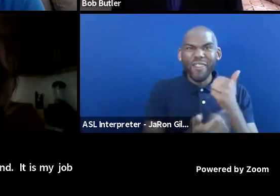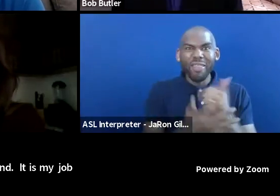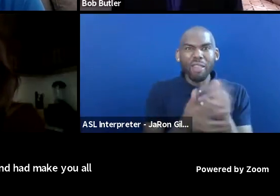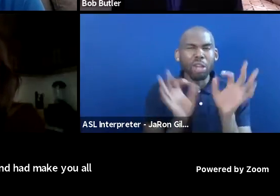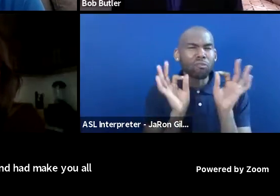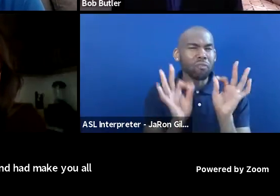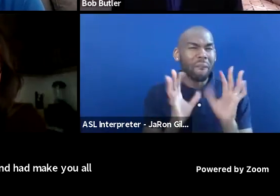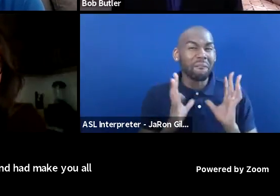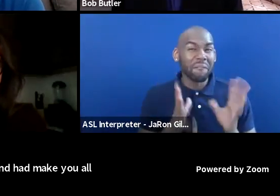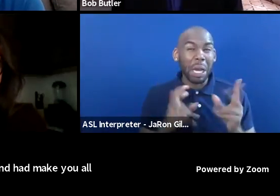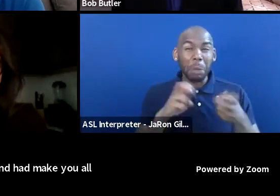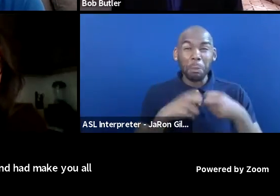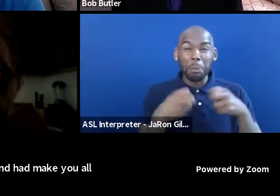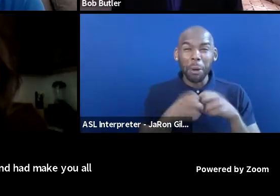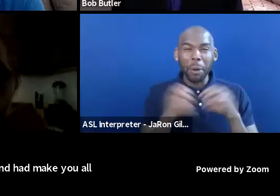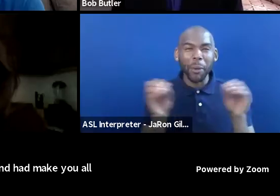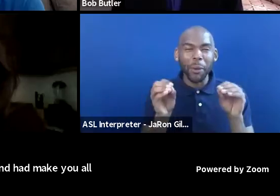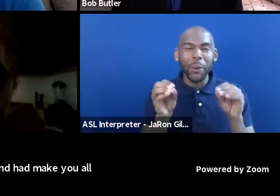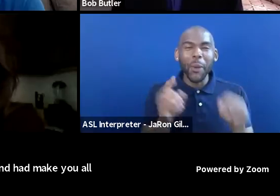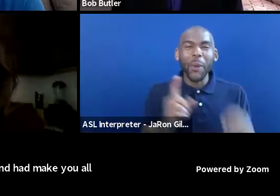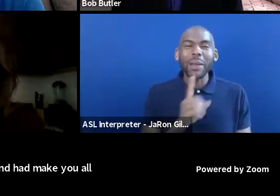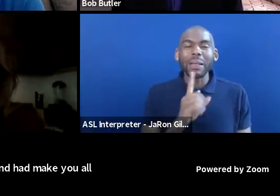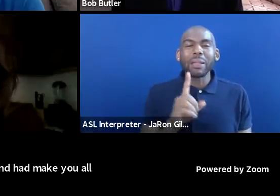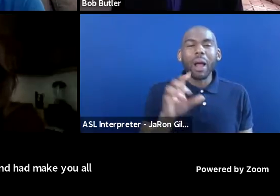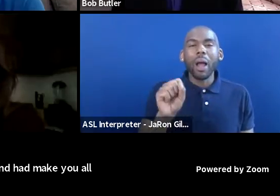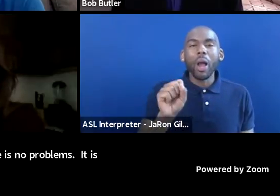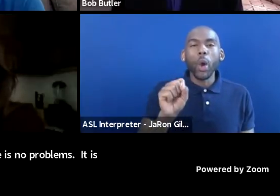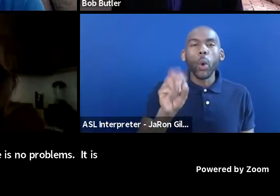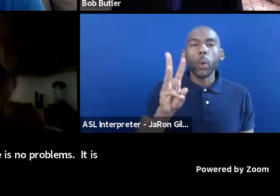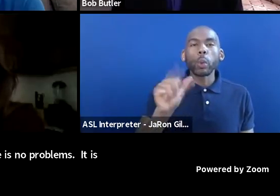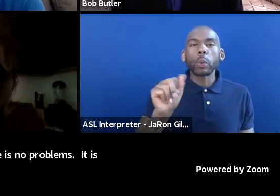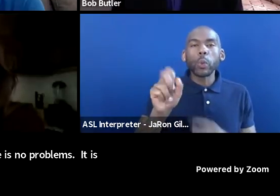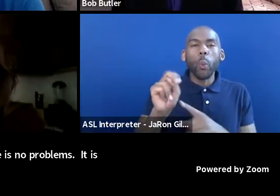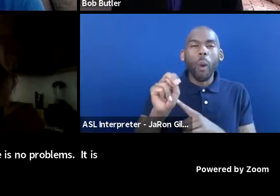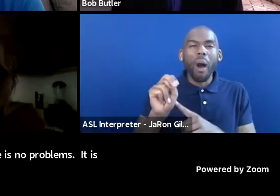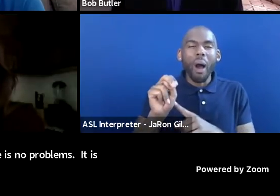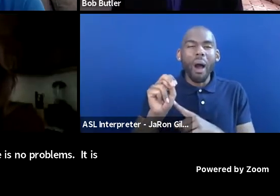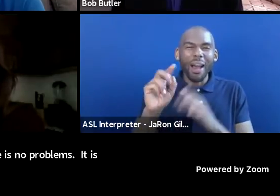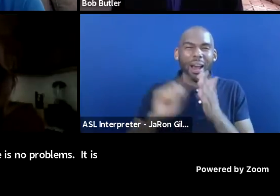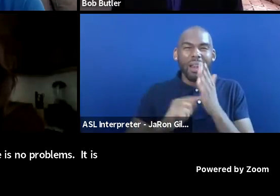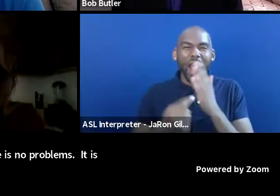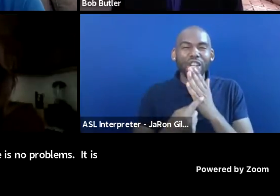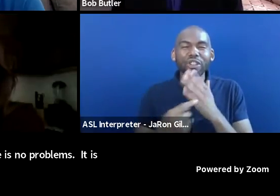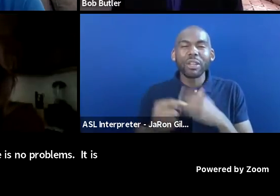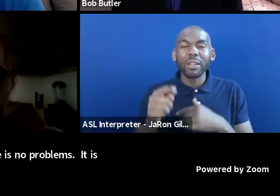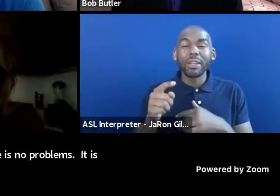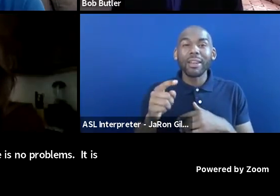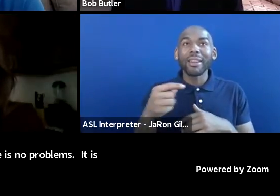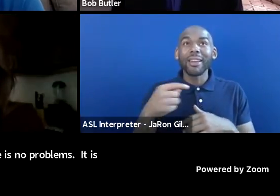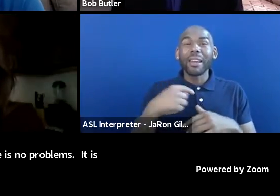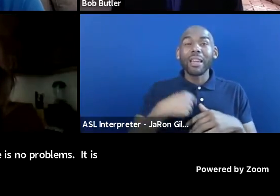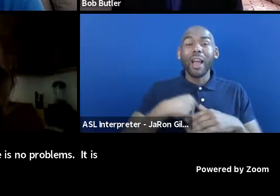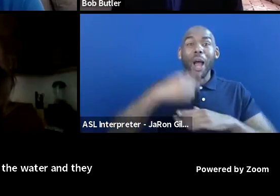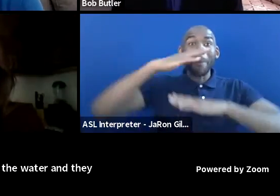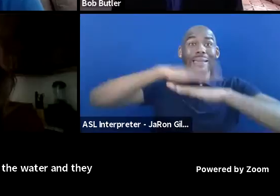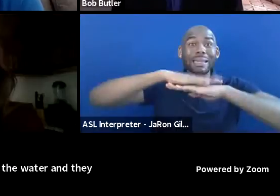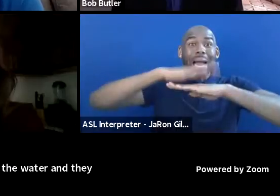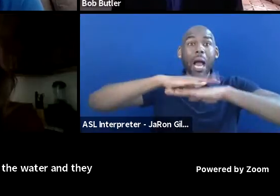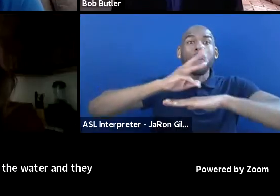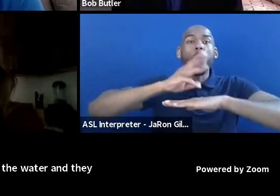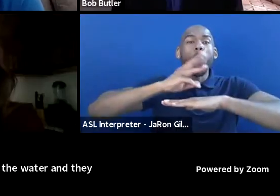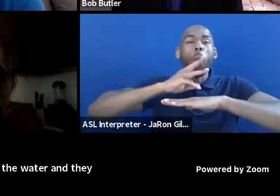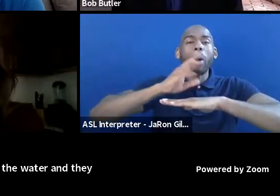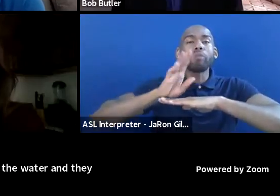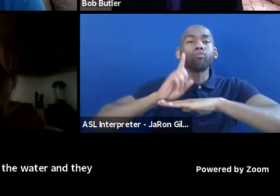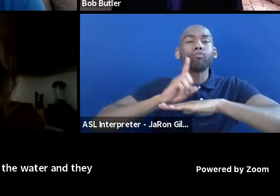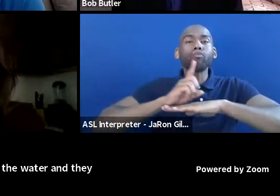problems. It's like the swan analogy, like you're on the water and they're so graceful on the top and underneath their legs are pedaling like this